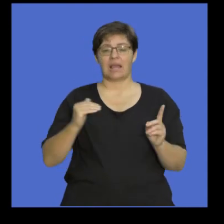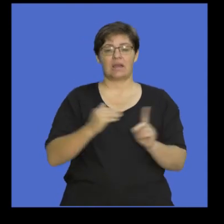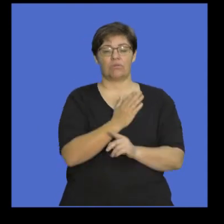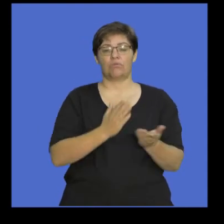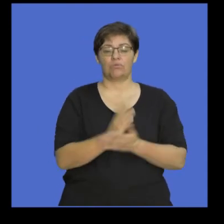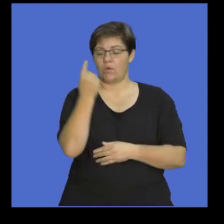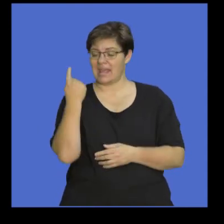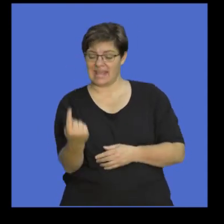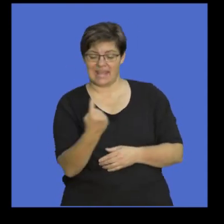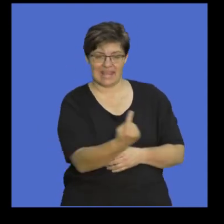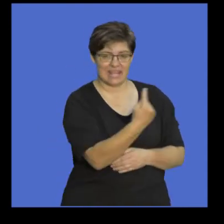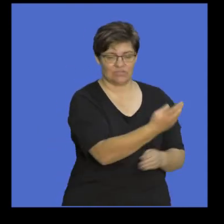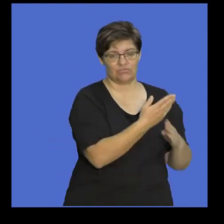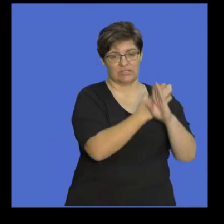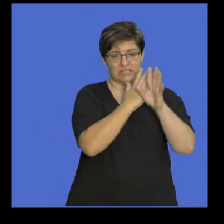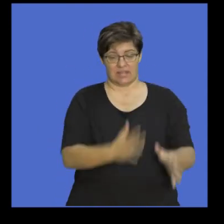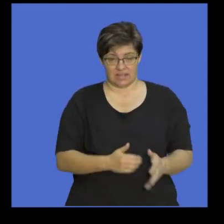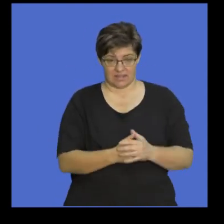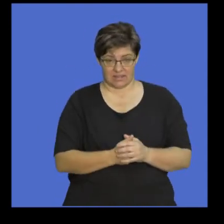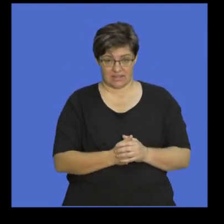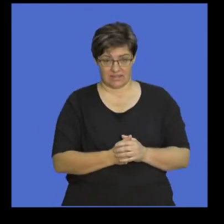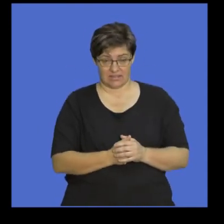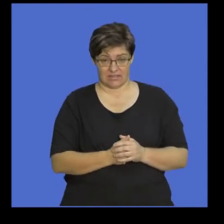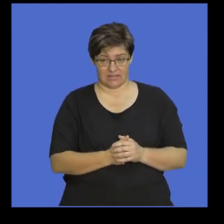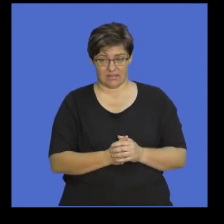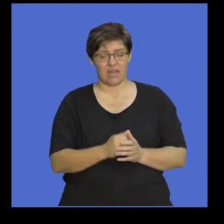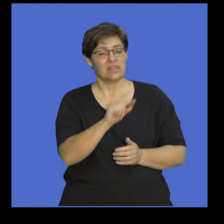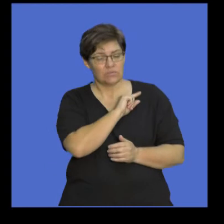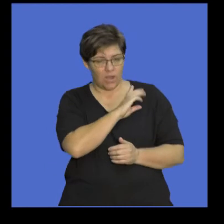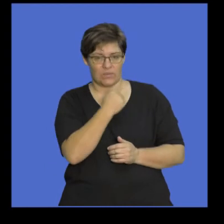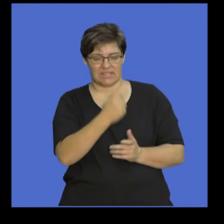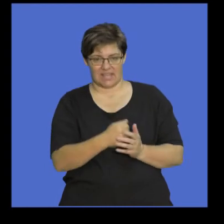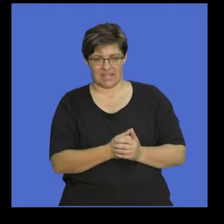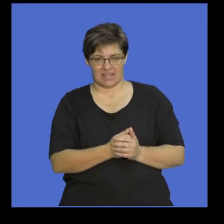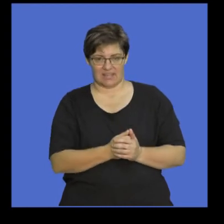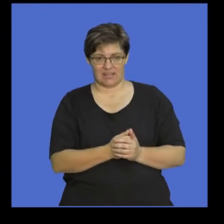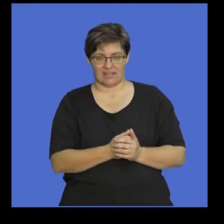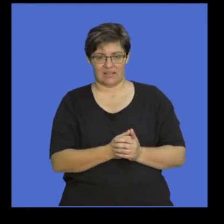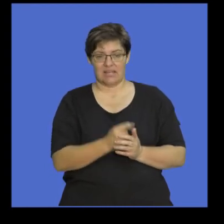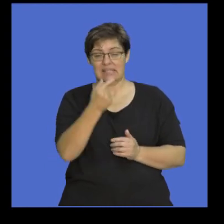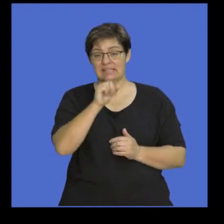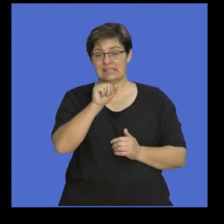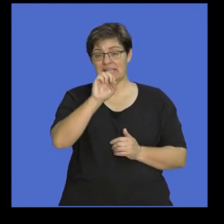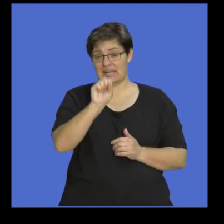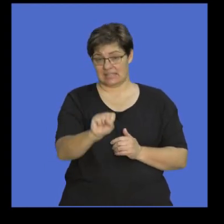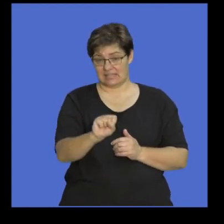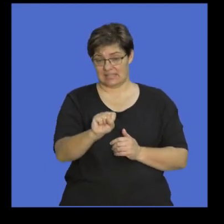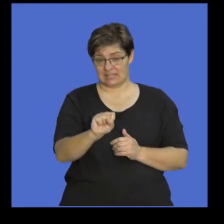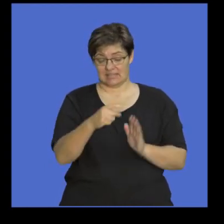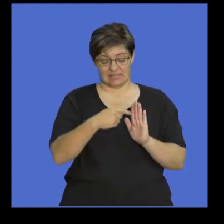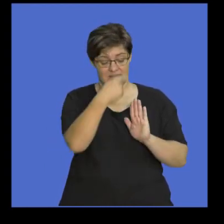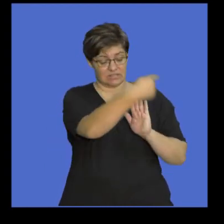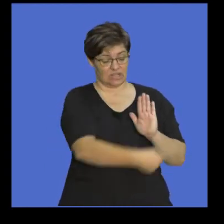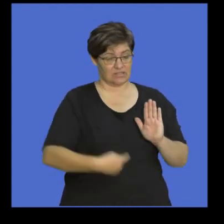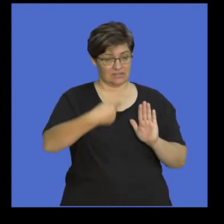the current that goes through each of those resistors. Hence we're saying that in a series circuit, right?